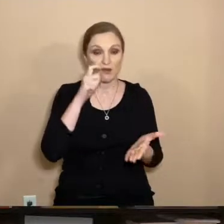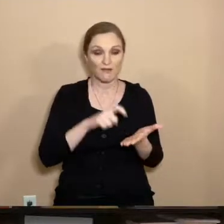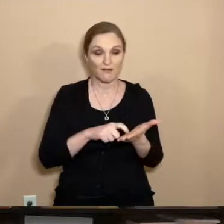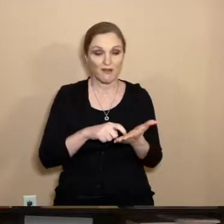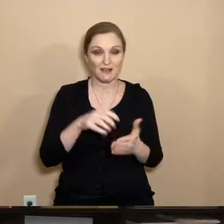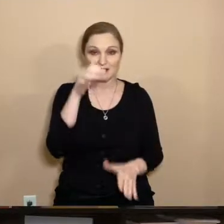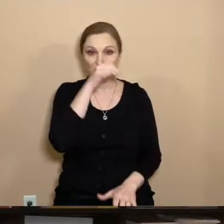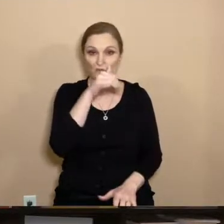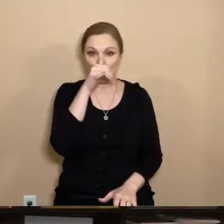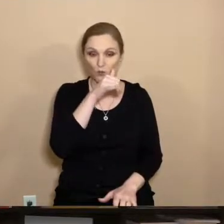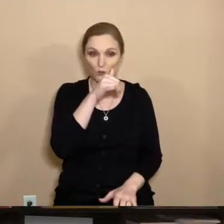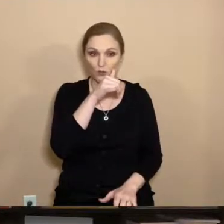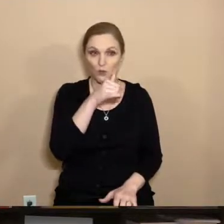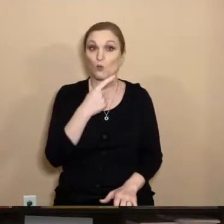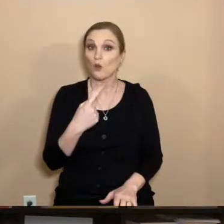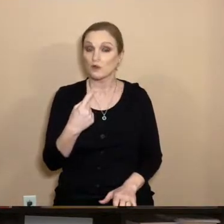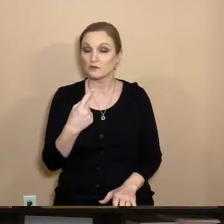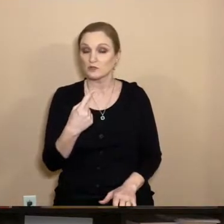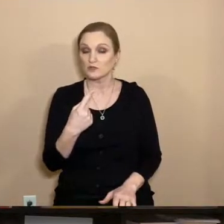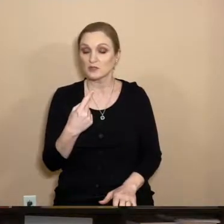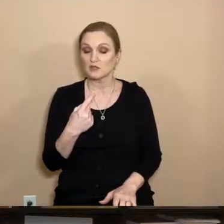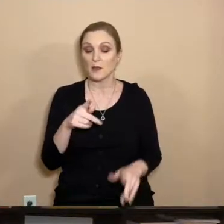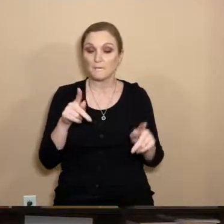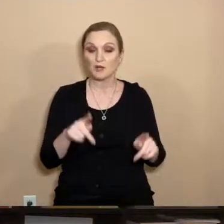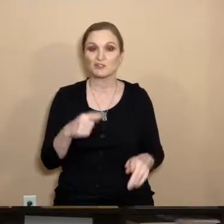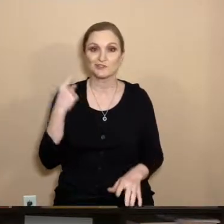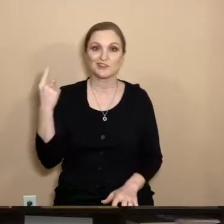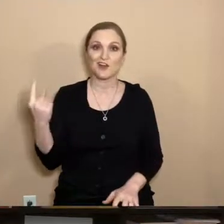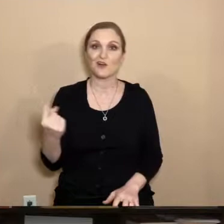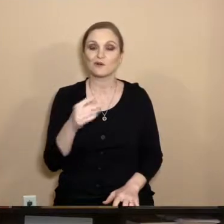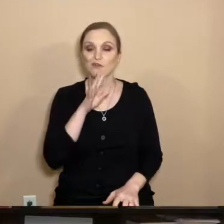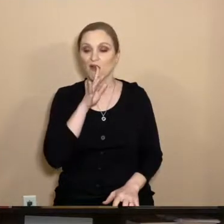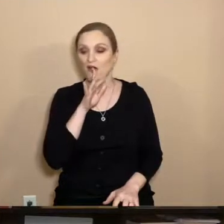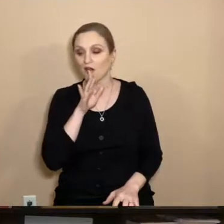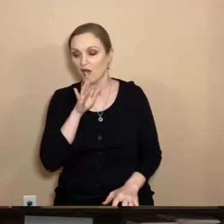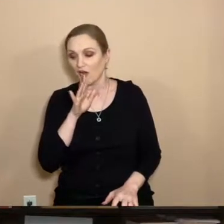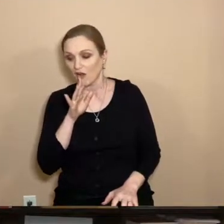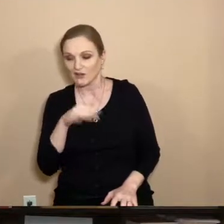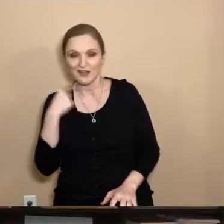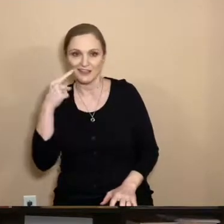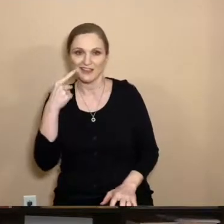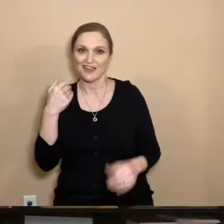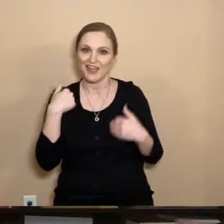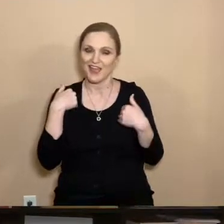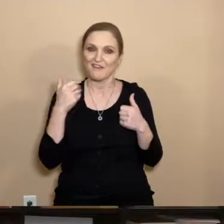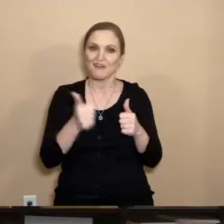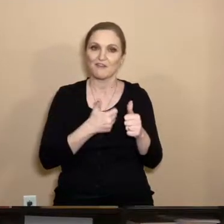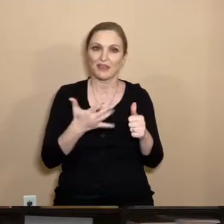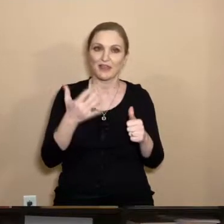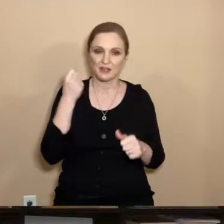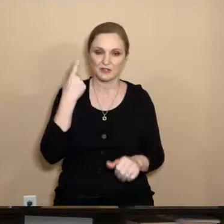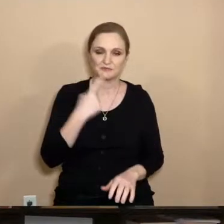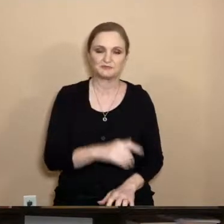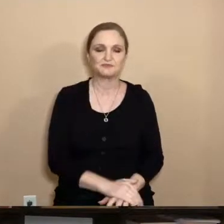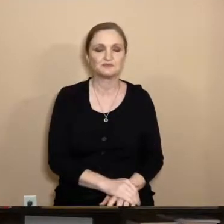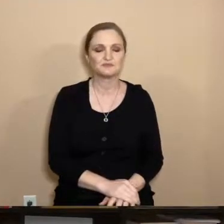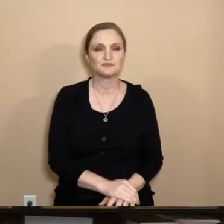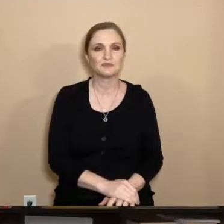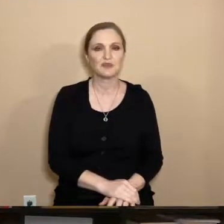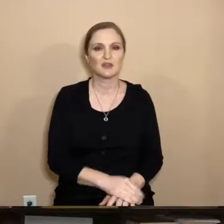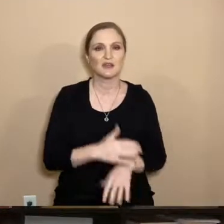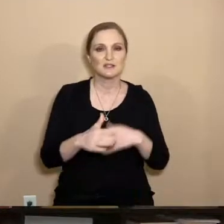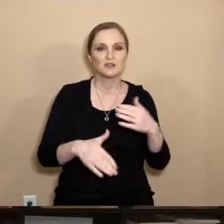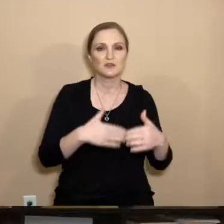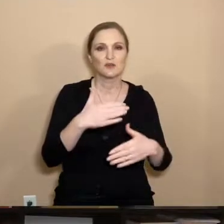the fool, one of those being one who's always talking, thinking that they have things figured out. All right, let's go